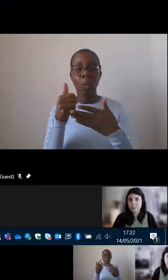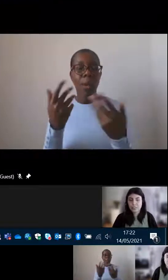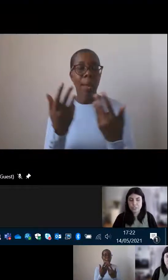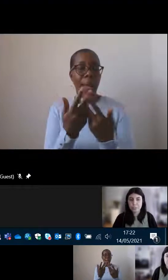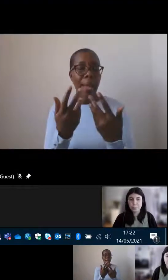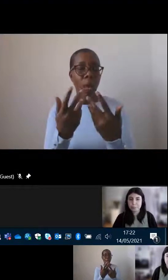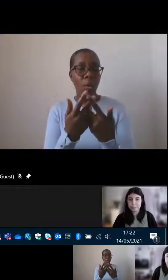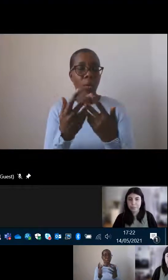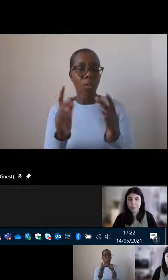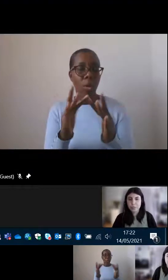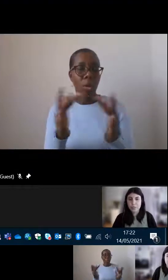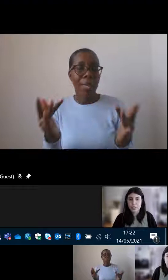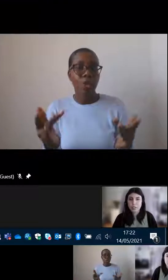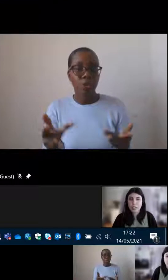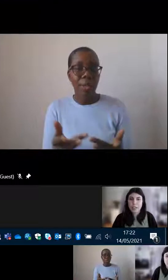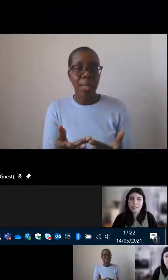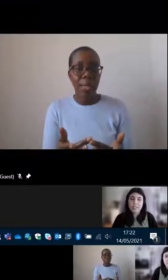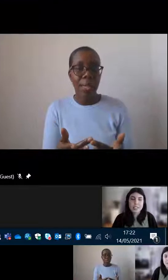face-to-face meetings too.